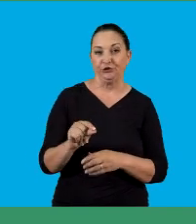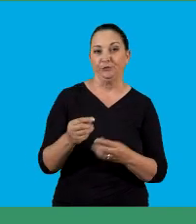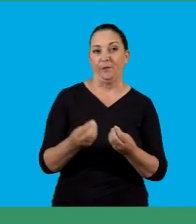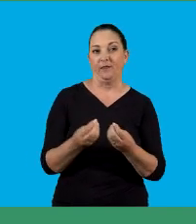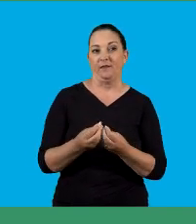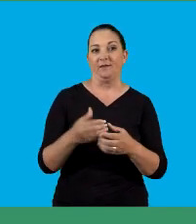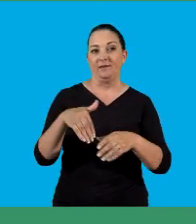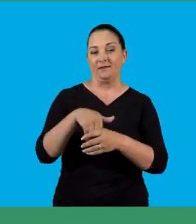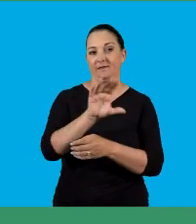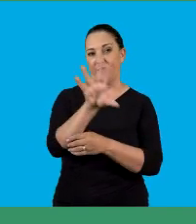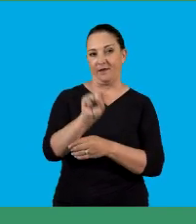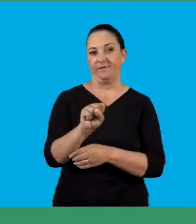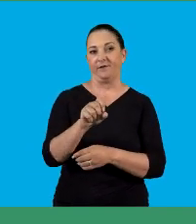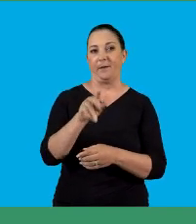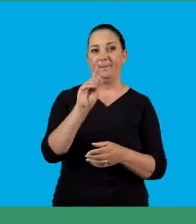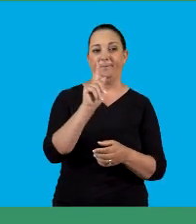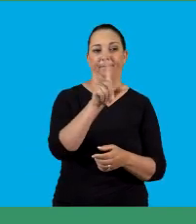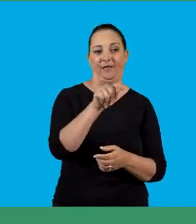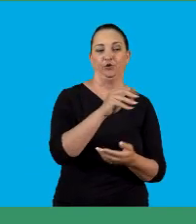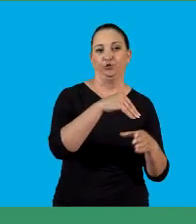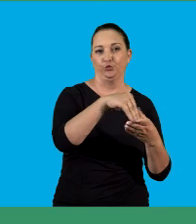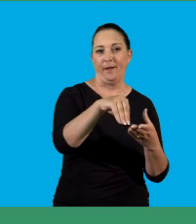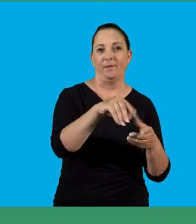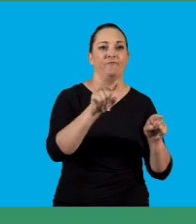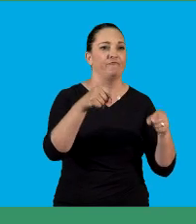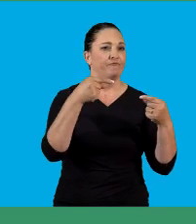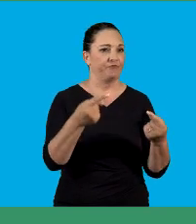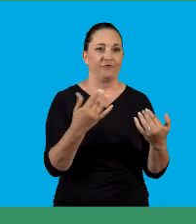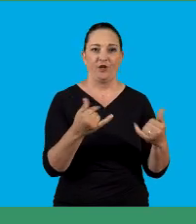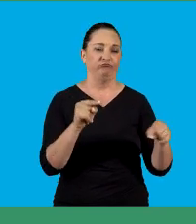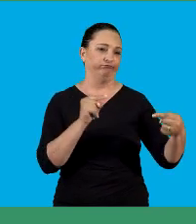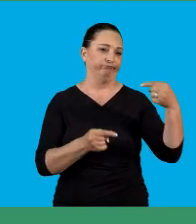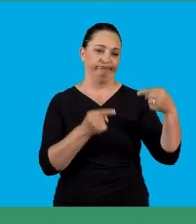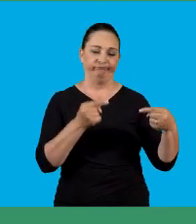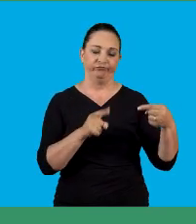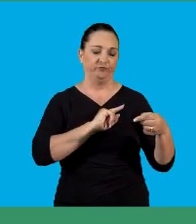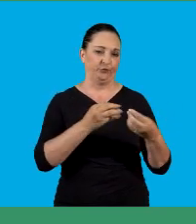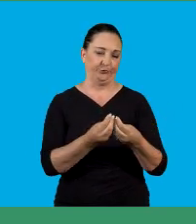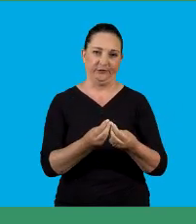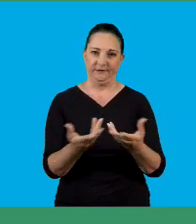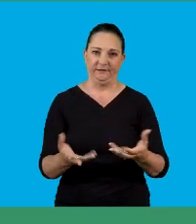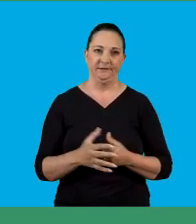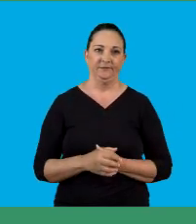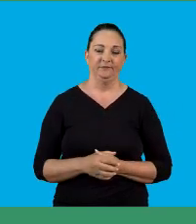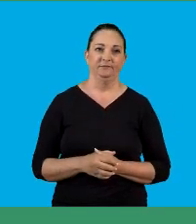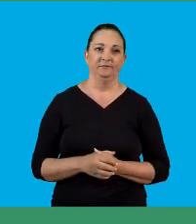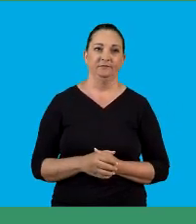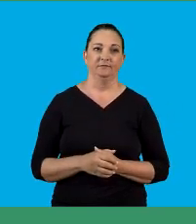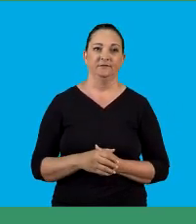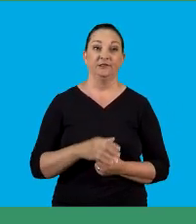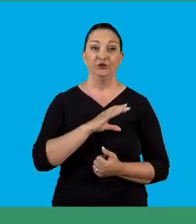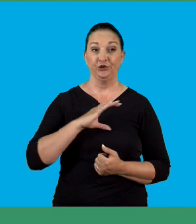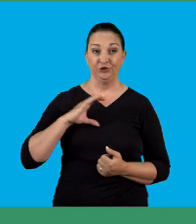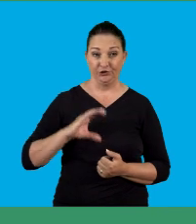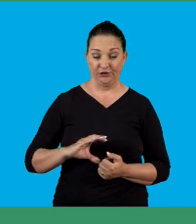South African market, and Pick and Swipe cannot compete against these products. Let us read